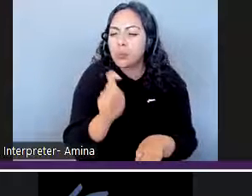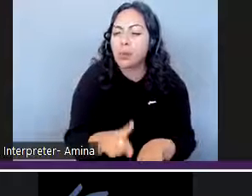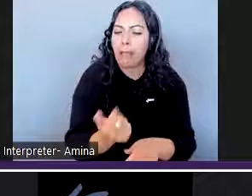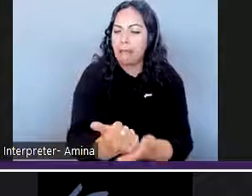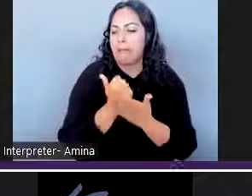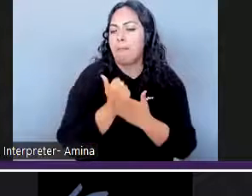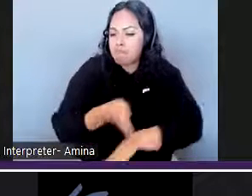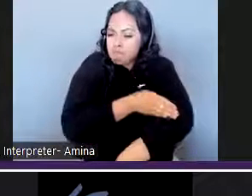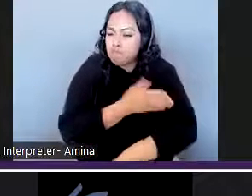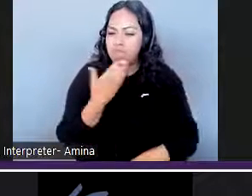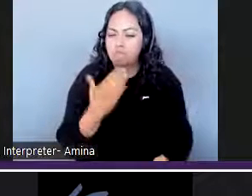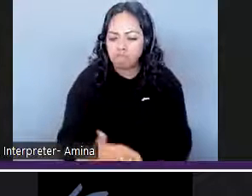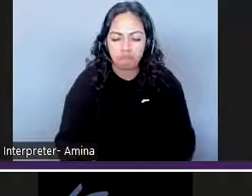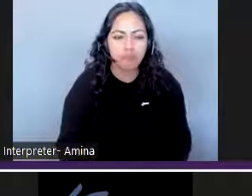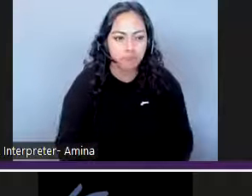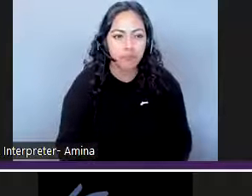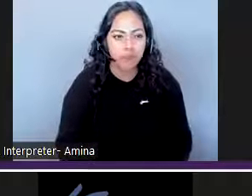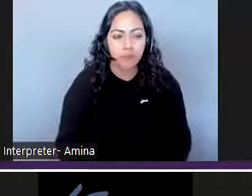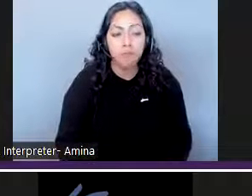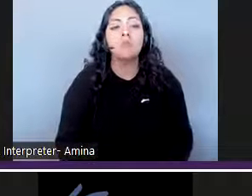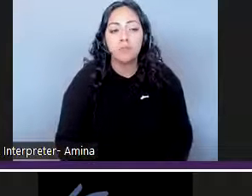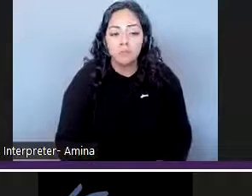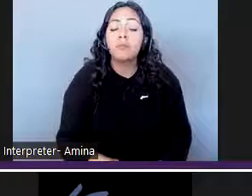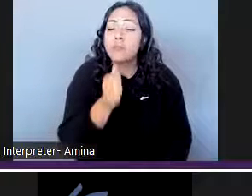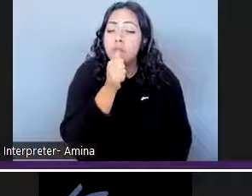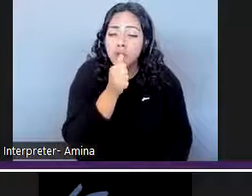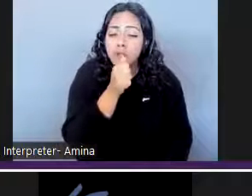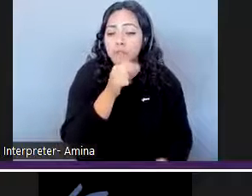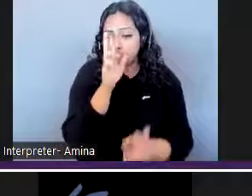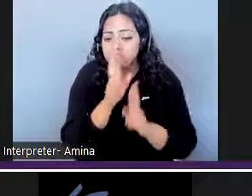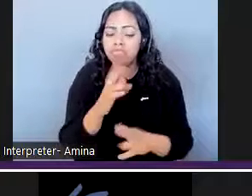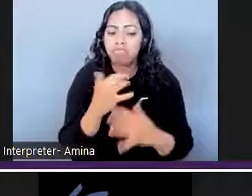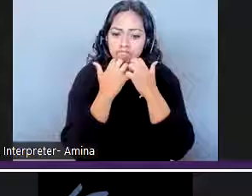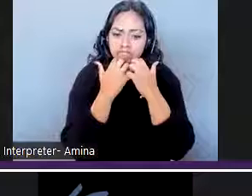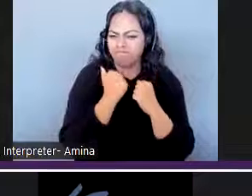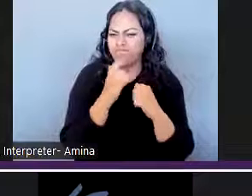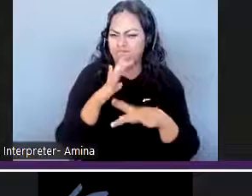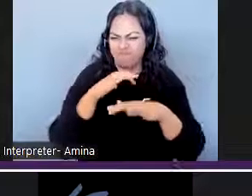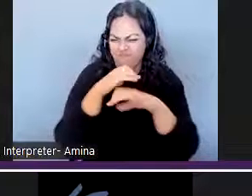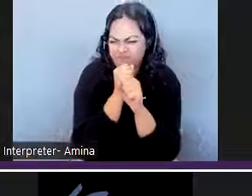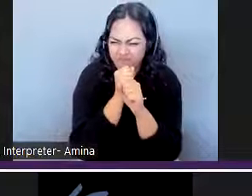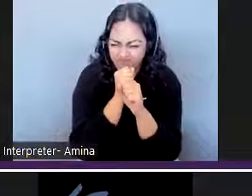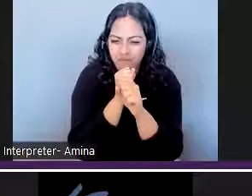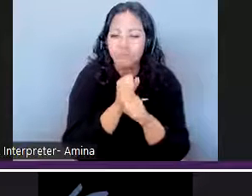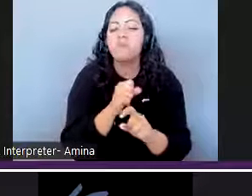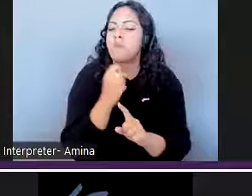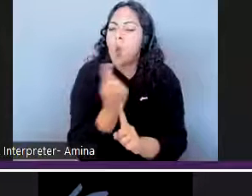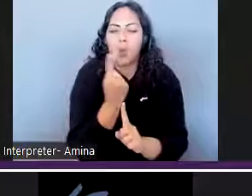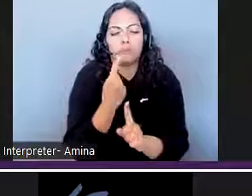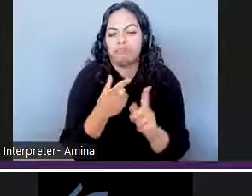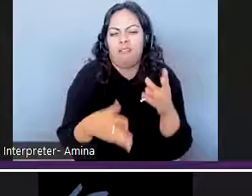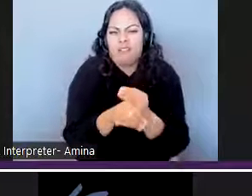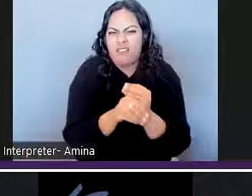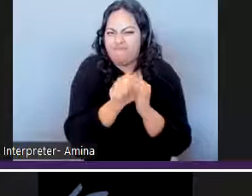Just another mention about privacy and confidentiality. We do include this in all of our webinars. If you do have any